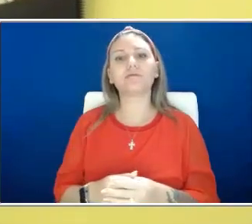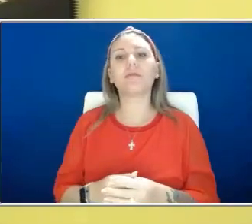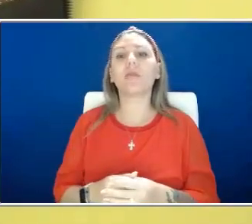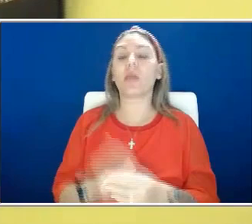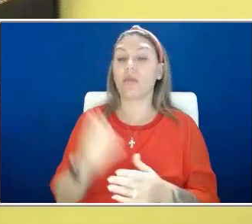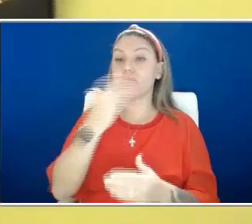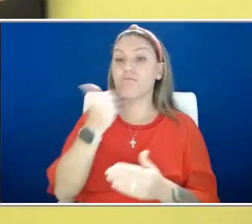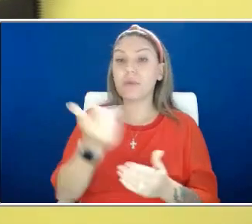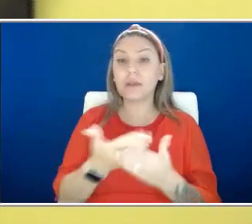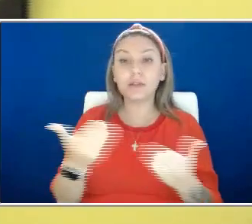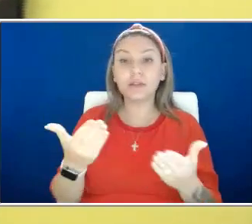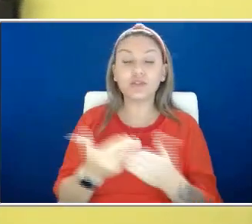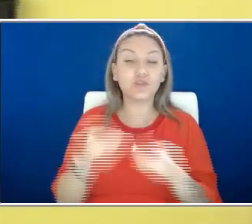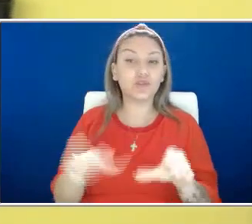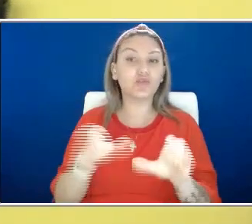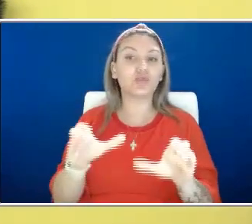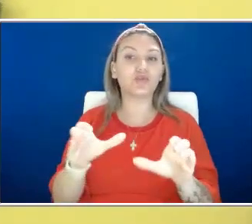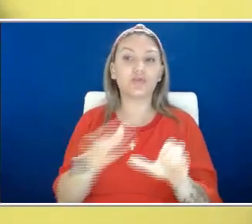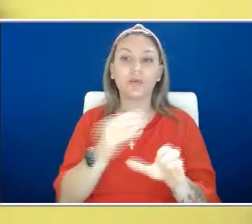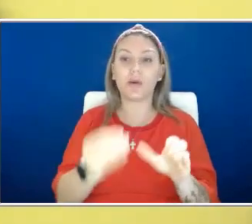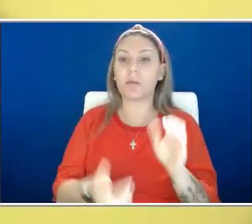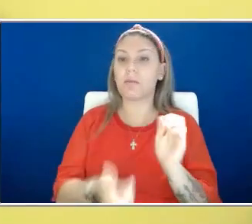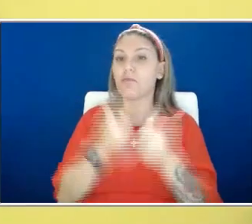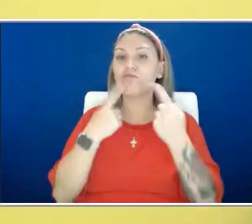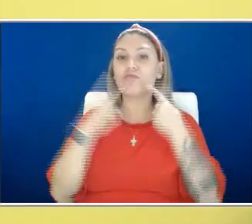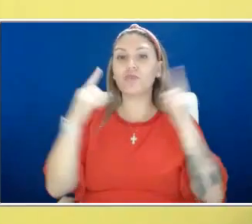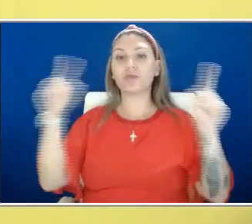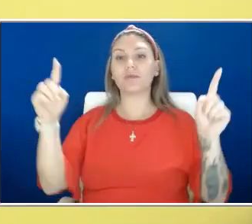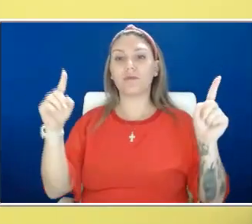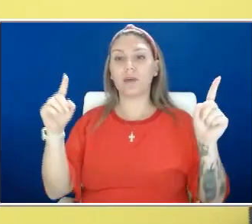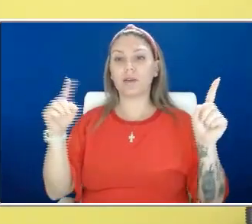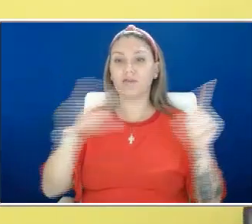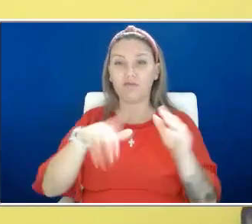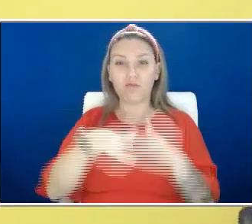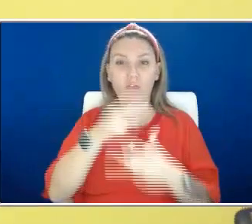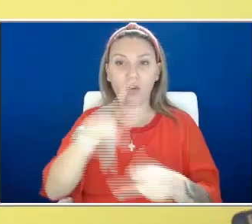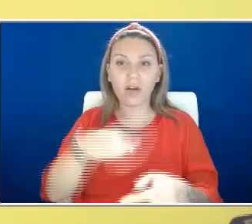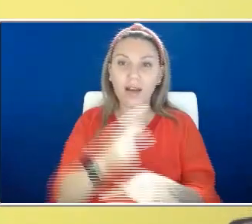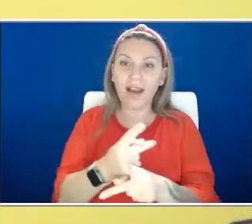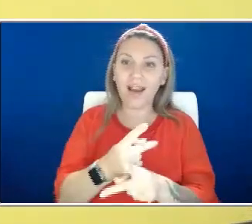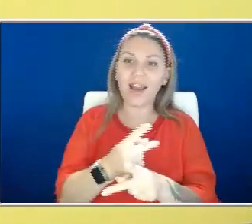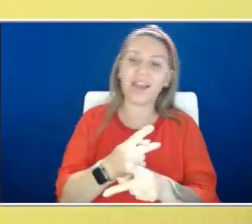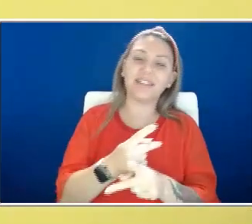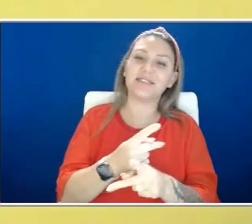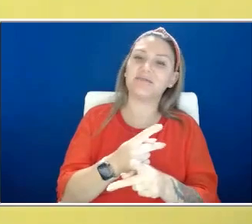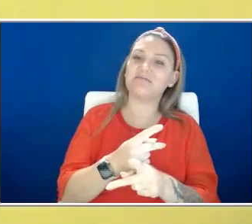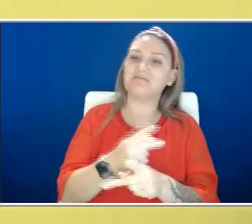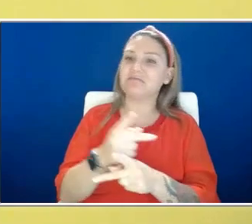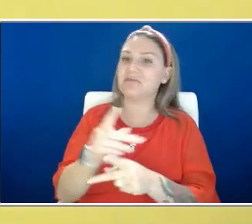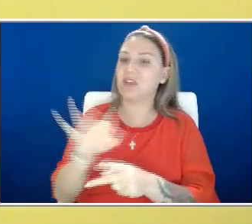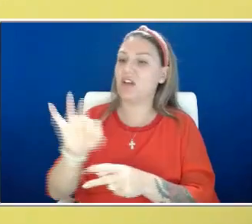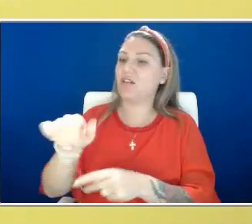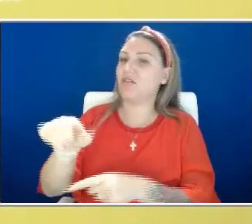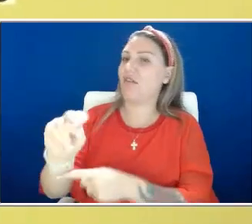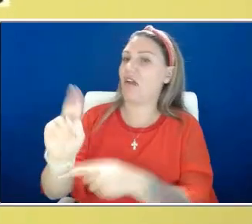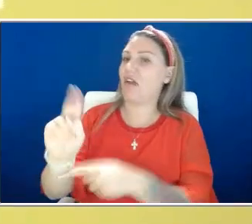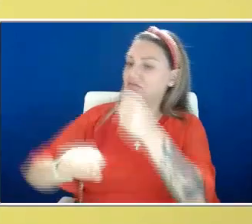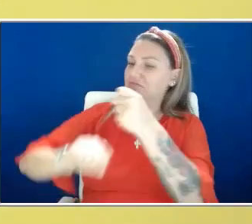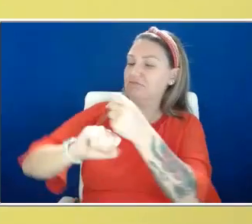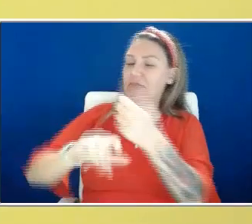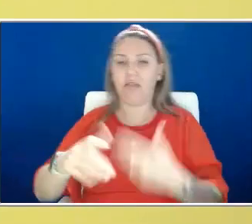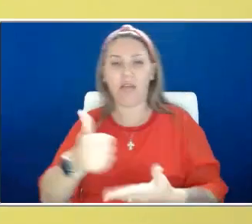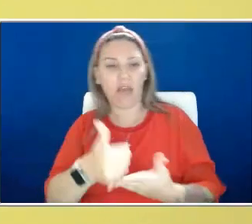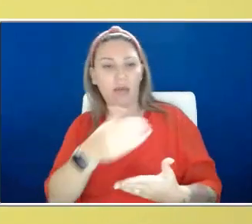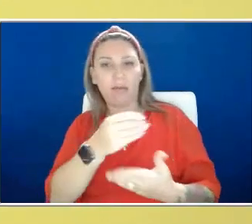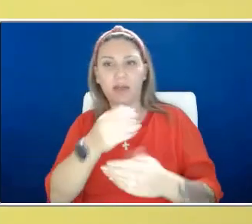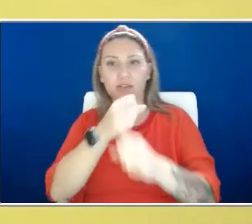and what we've found most effective, is there are all kinds of fan help and security in the stadium. They're all